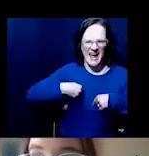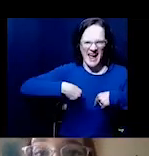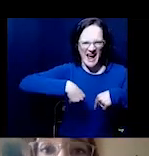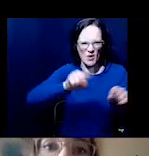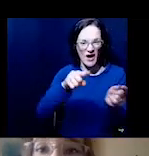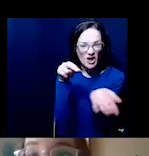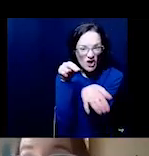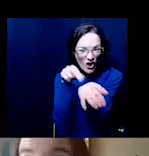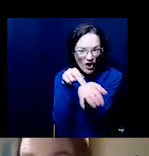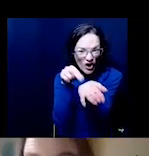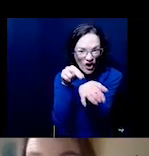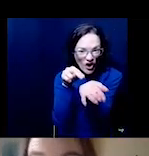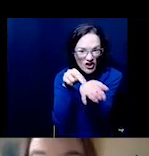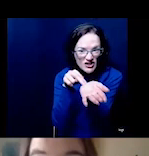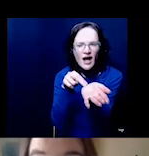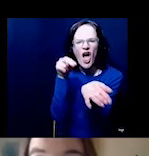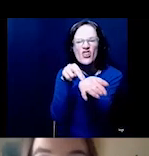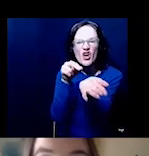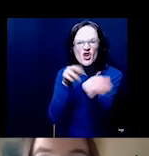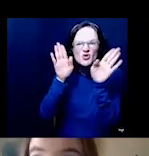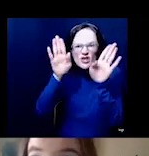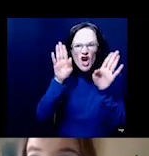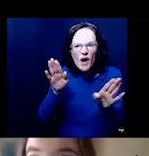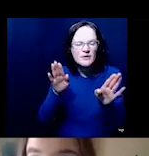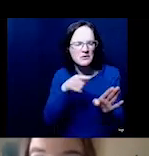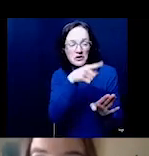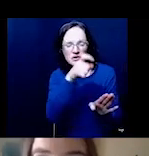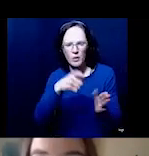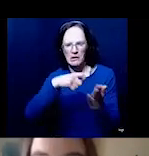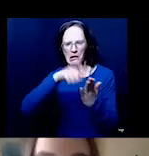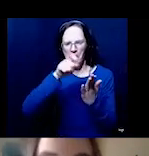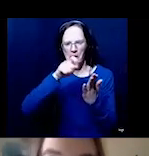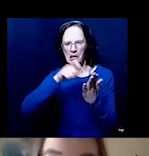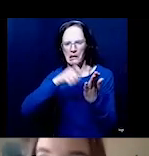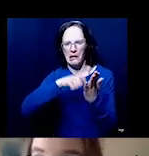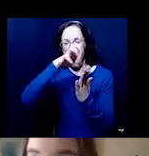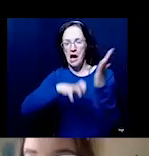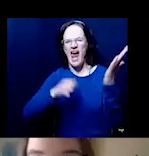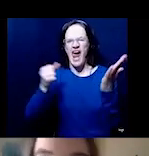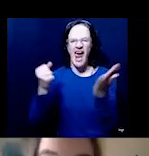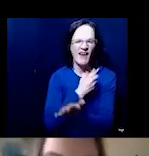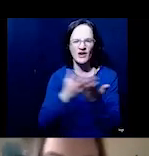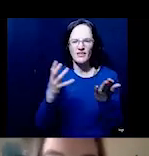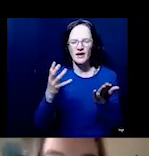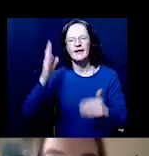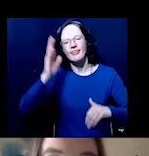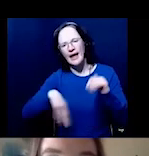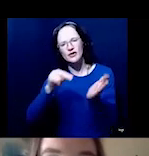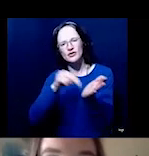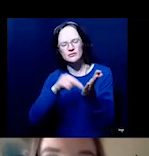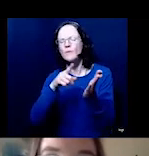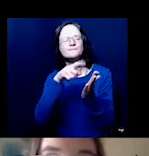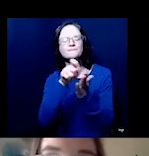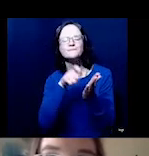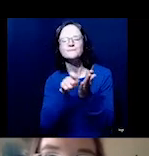everything. That is an amazing nurse. I'm so happy that you got that, because not everybody is so generous like that. What